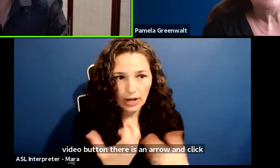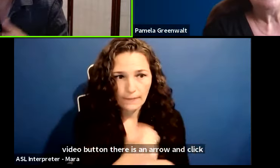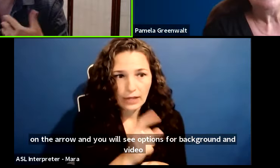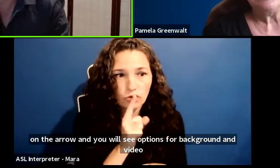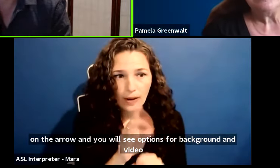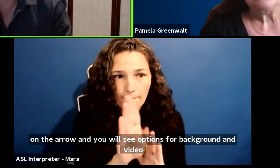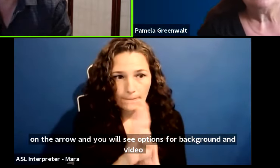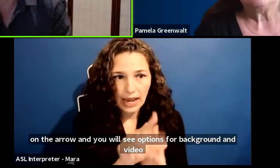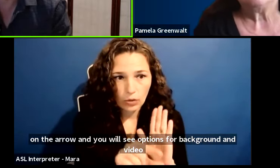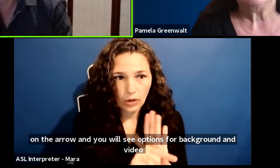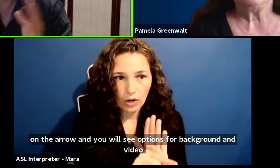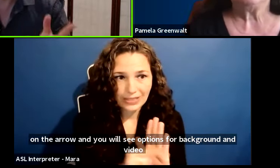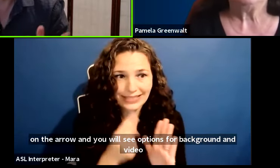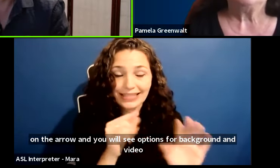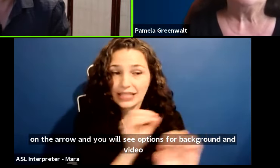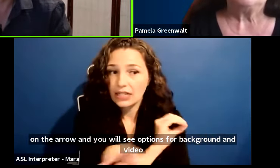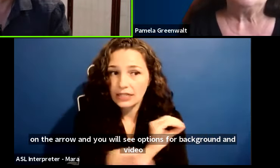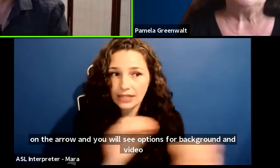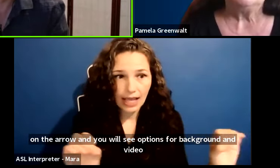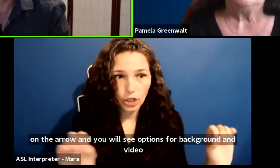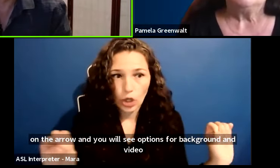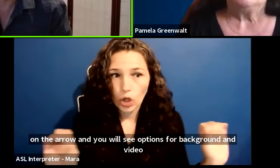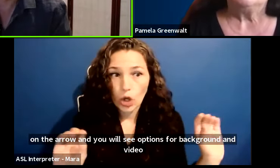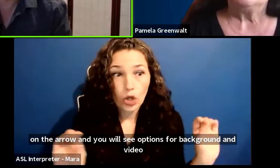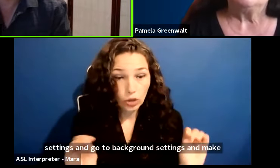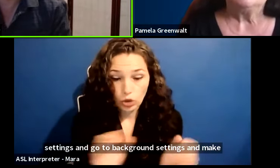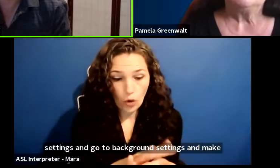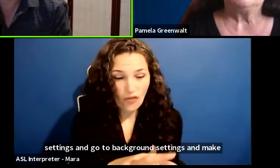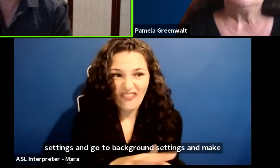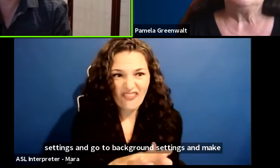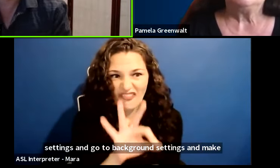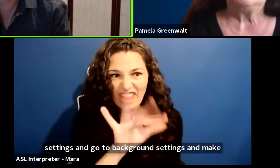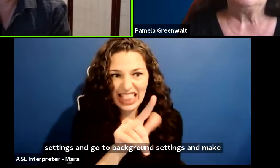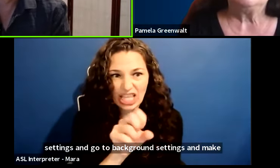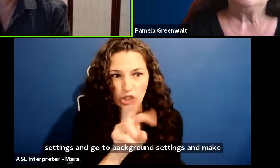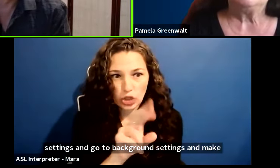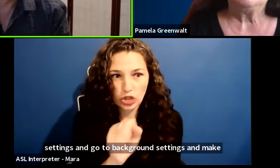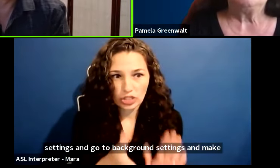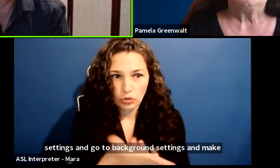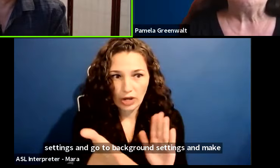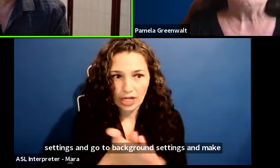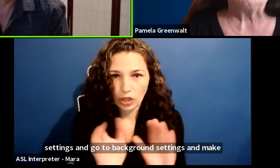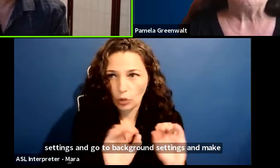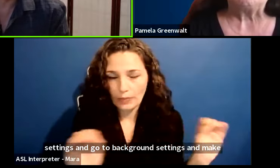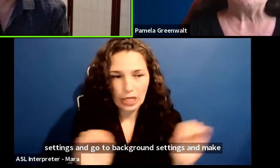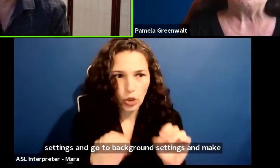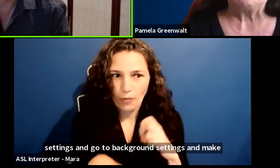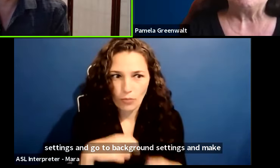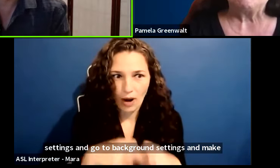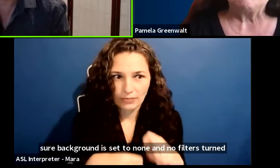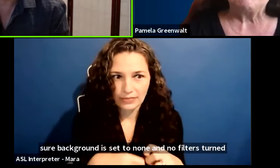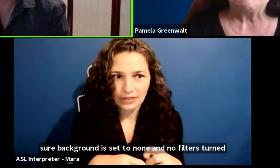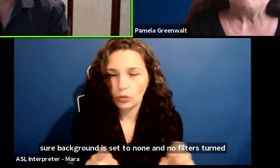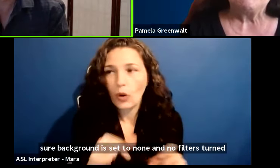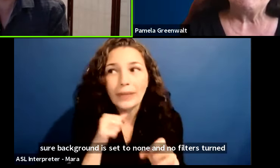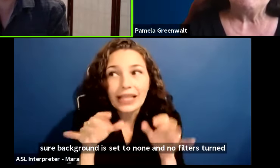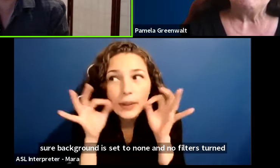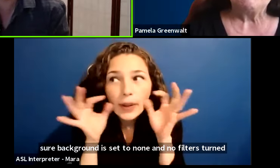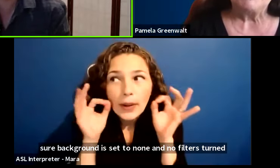none. You've got no filters turned on, and then you can rest assured that you won't be purring anytime